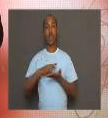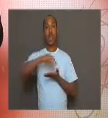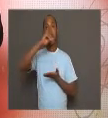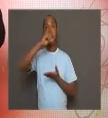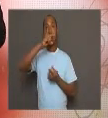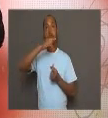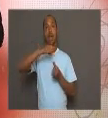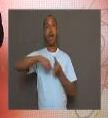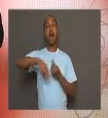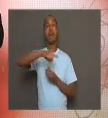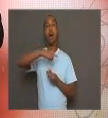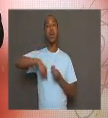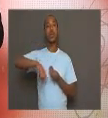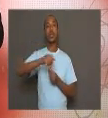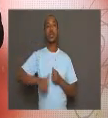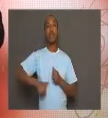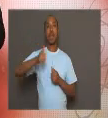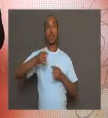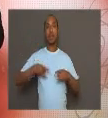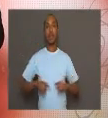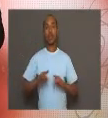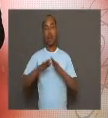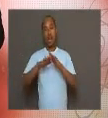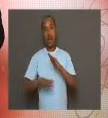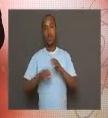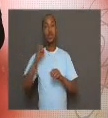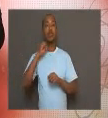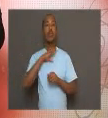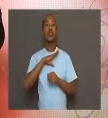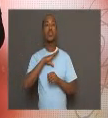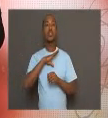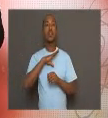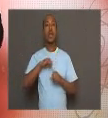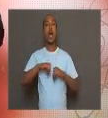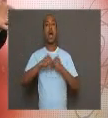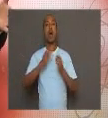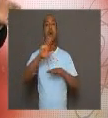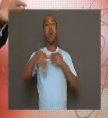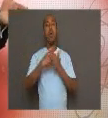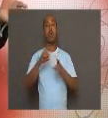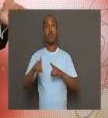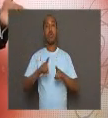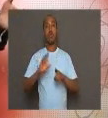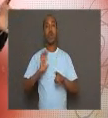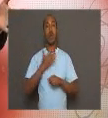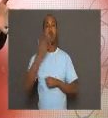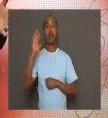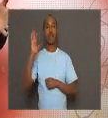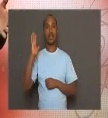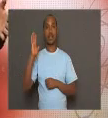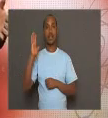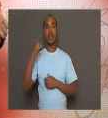We learned about the main methods of reducing pollution and how we can all do our